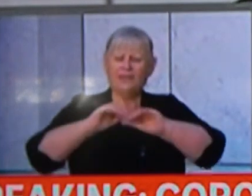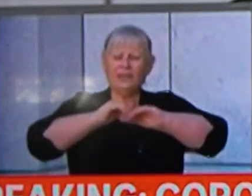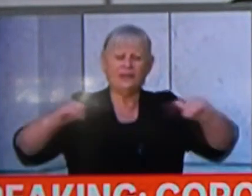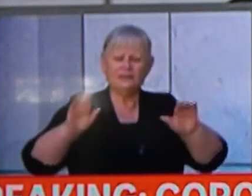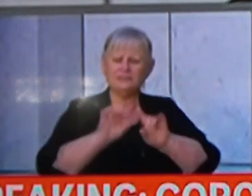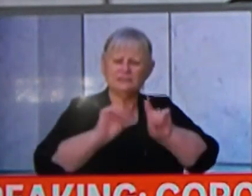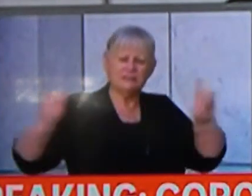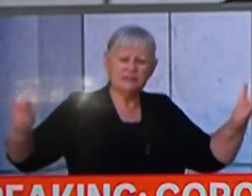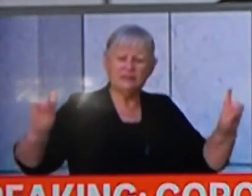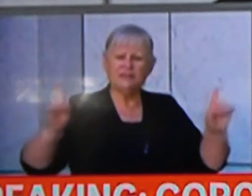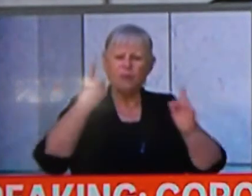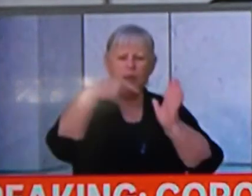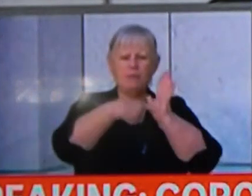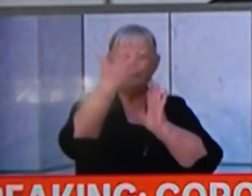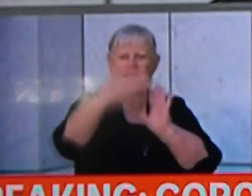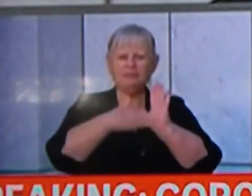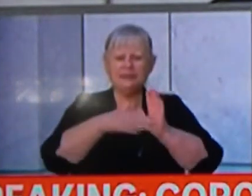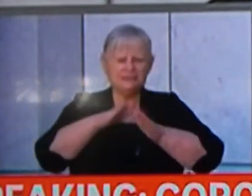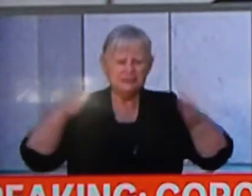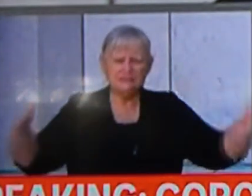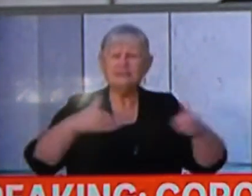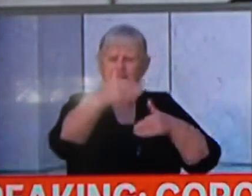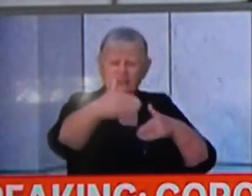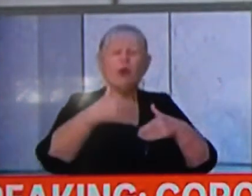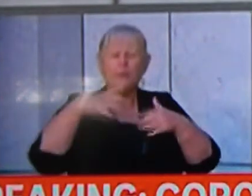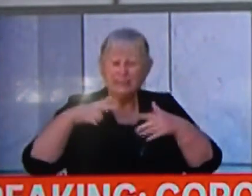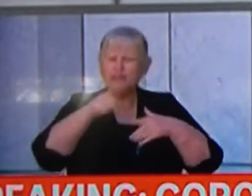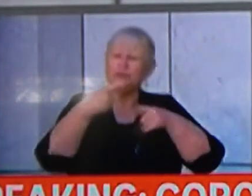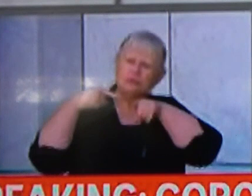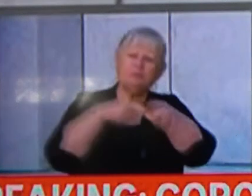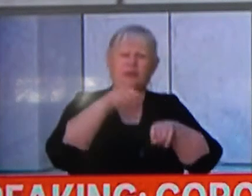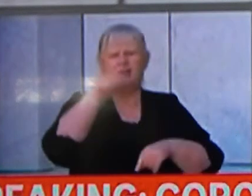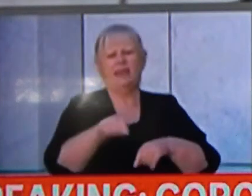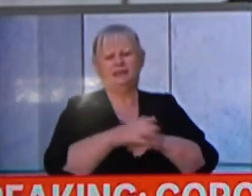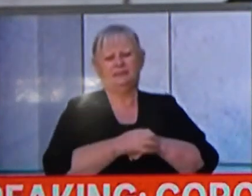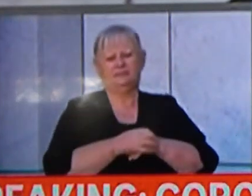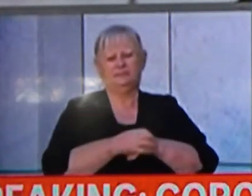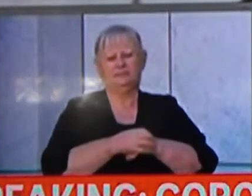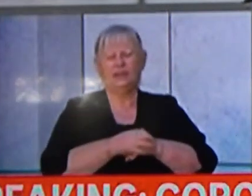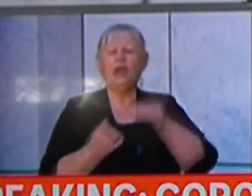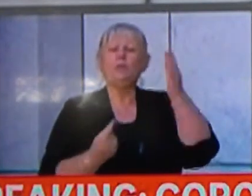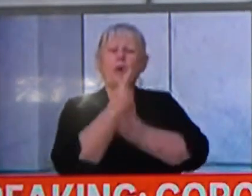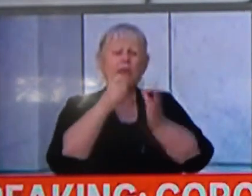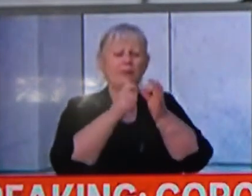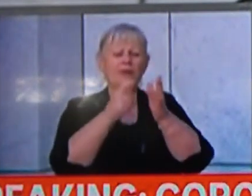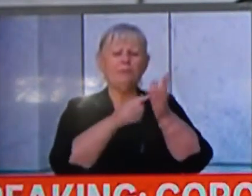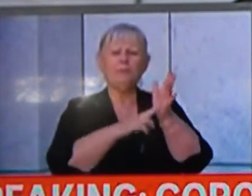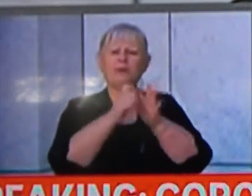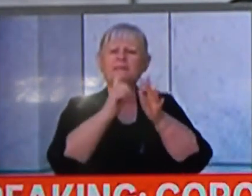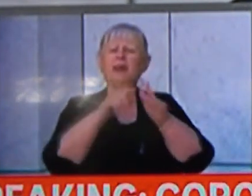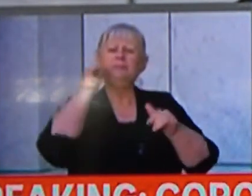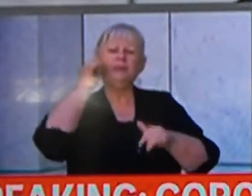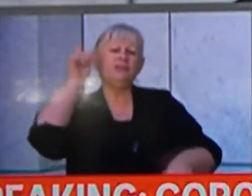the social distancing measures that we have put in place. What happened at Bondi Beach